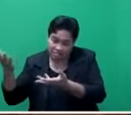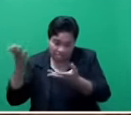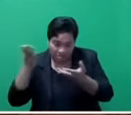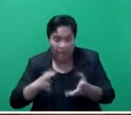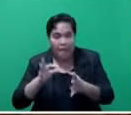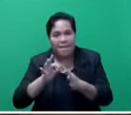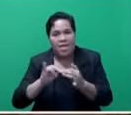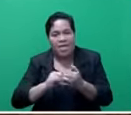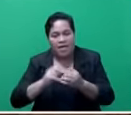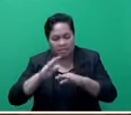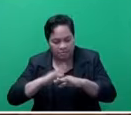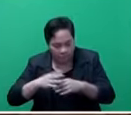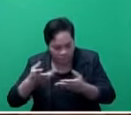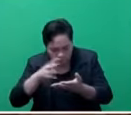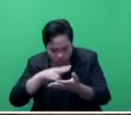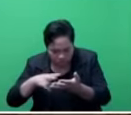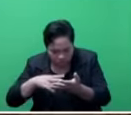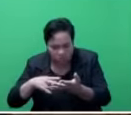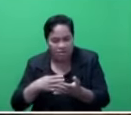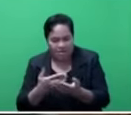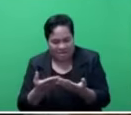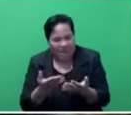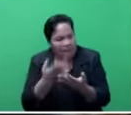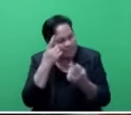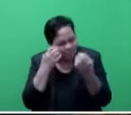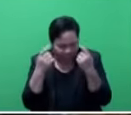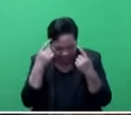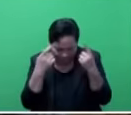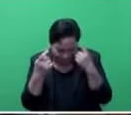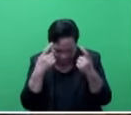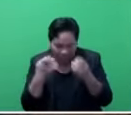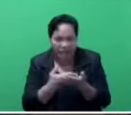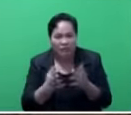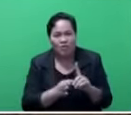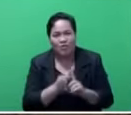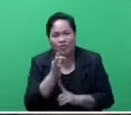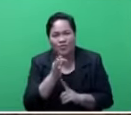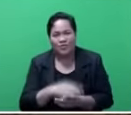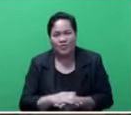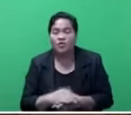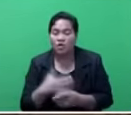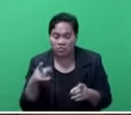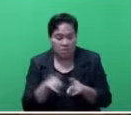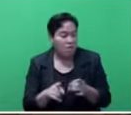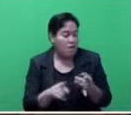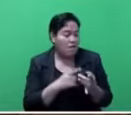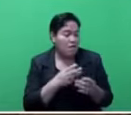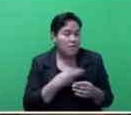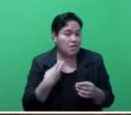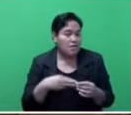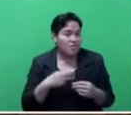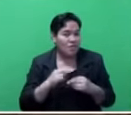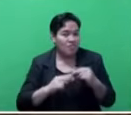secretaries and their teams are working on it to make those improvements. And the same sorts of things I'm also seeing from the other ministry that I have, the Ministry of